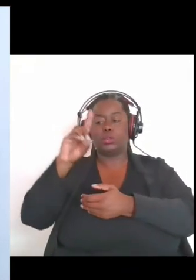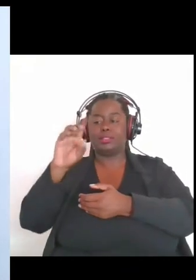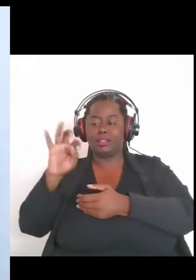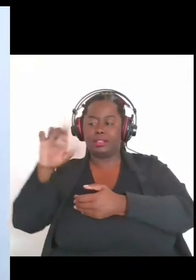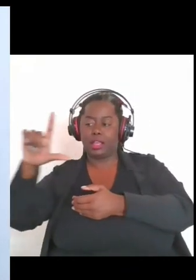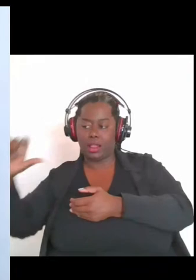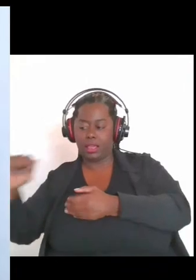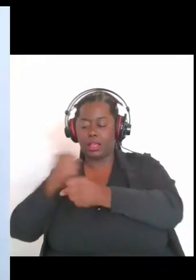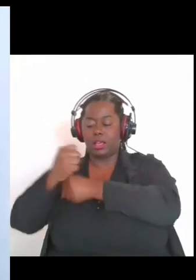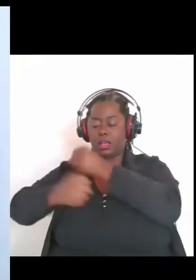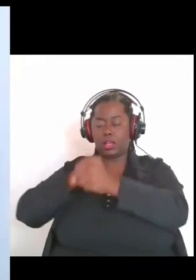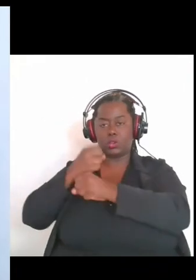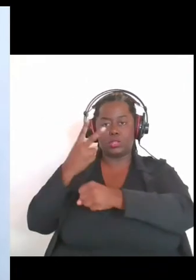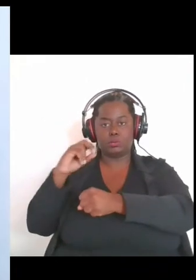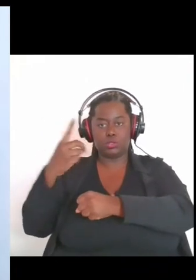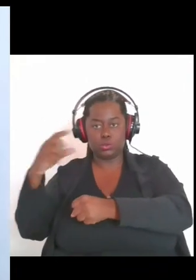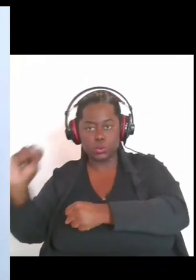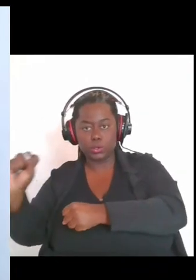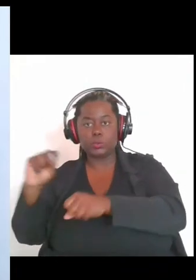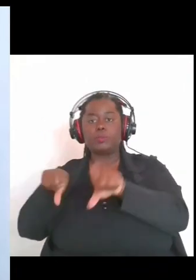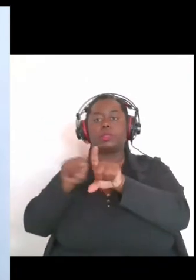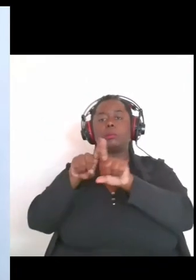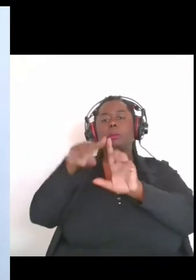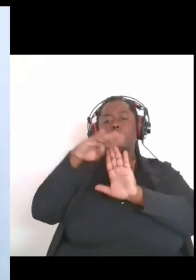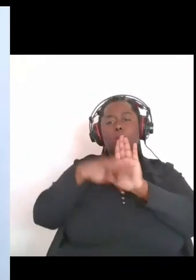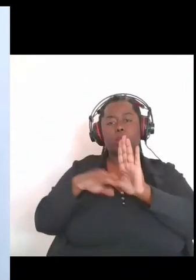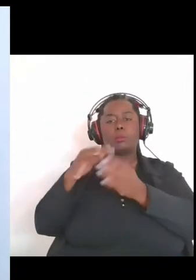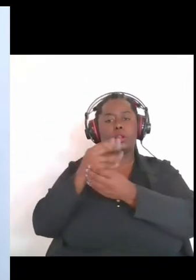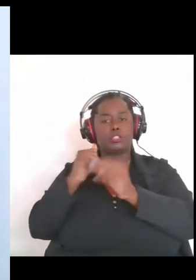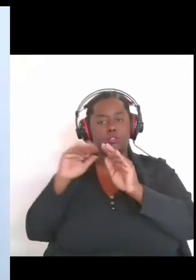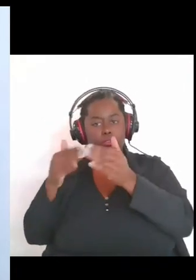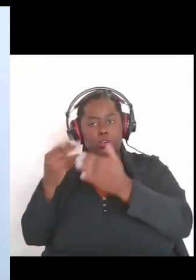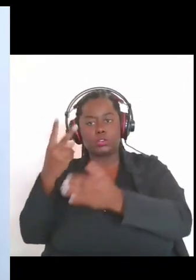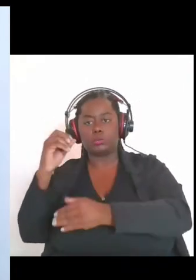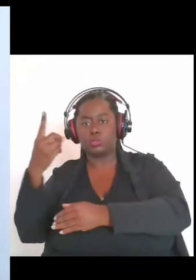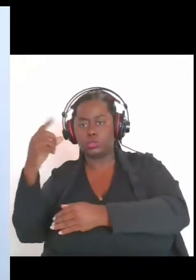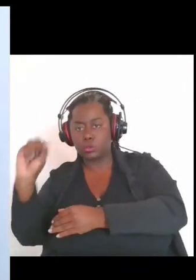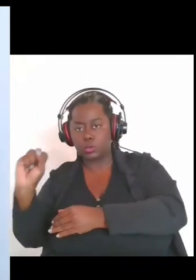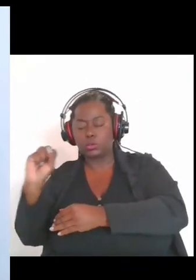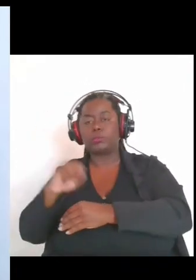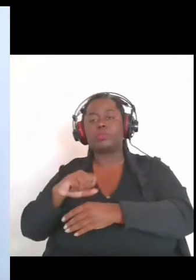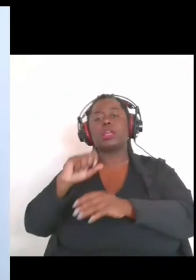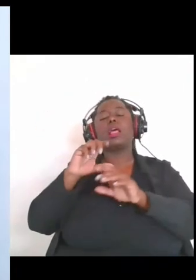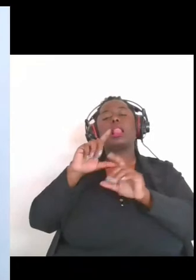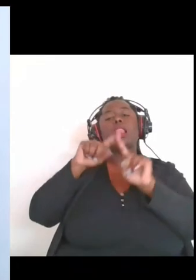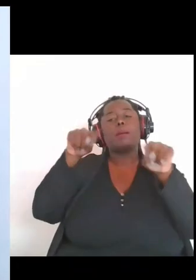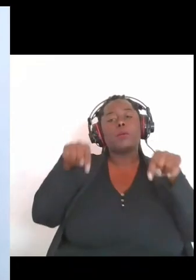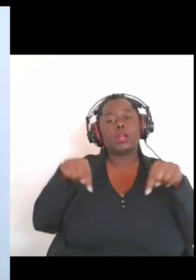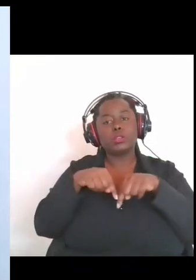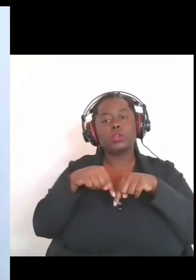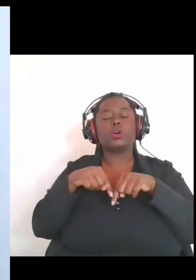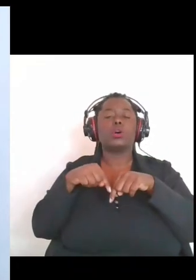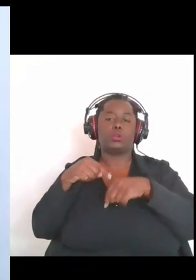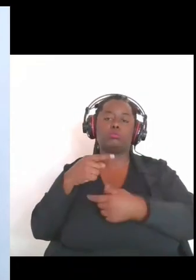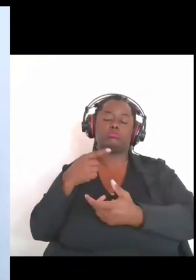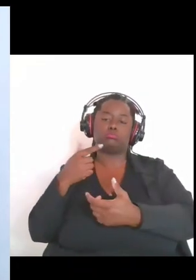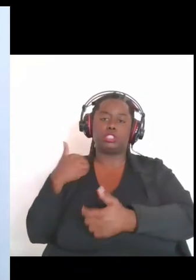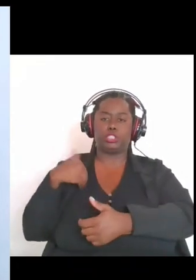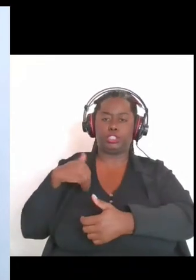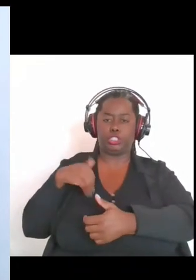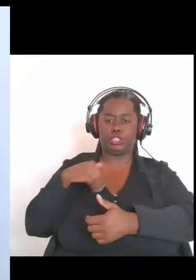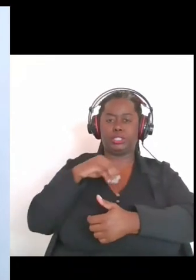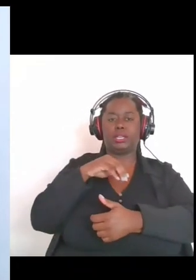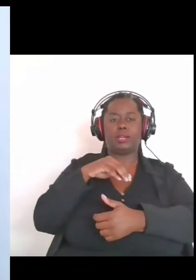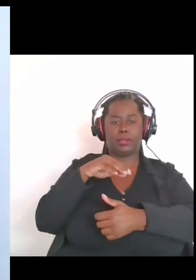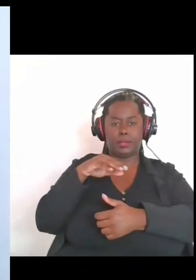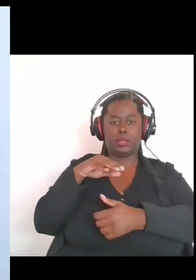in the artist program of universidadel in 2018 on the art focus of the museum in 2018